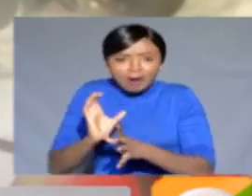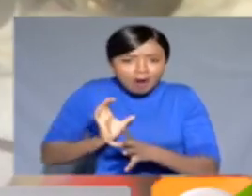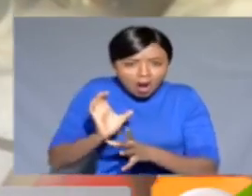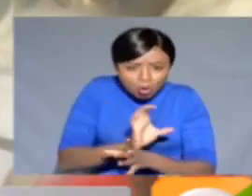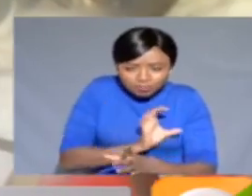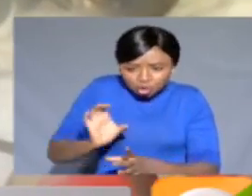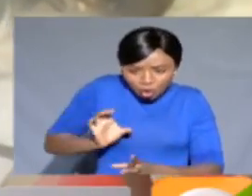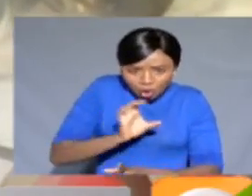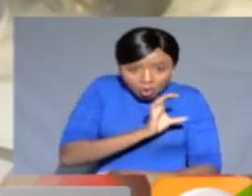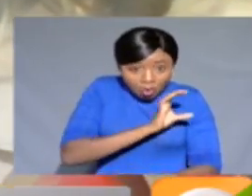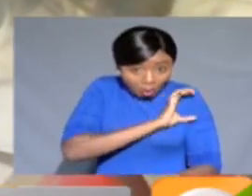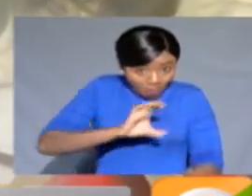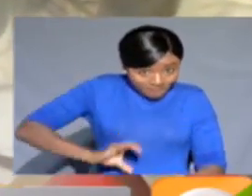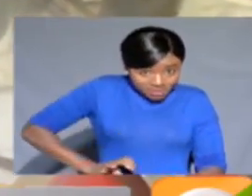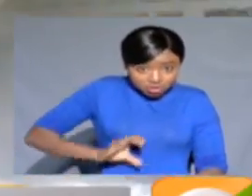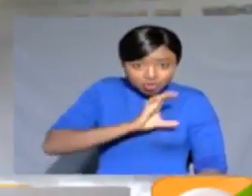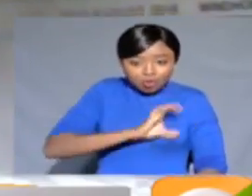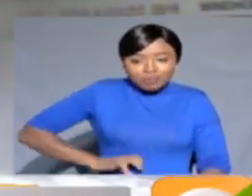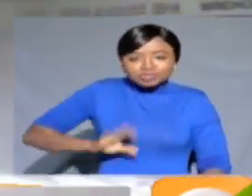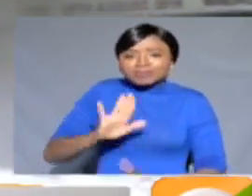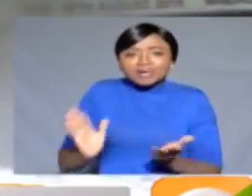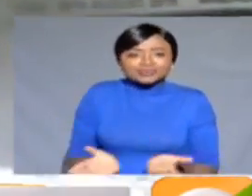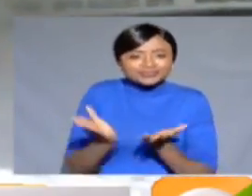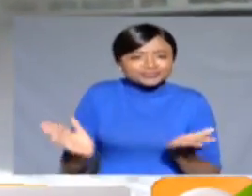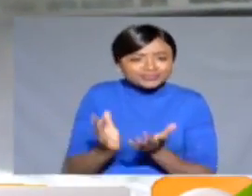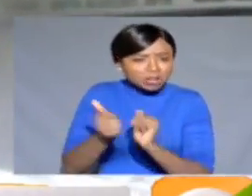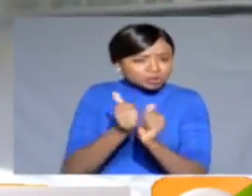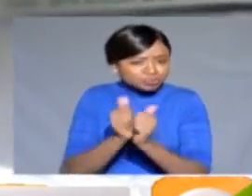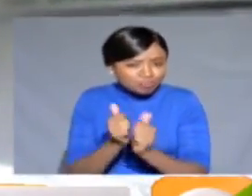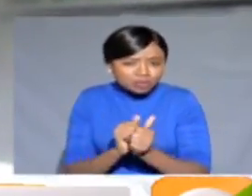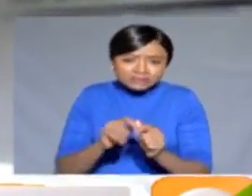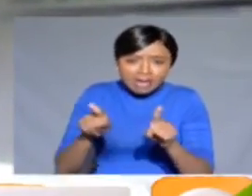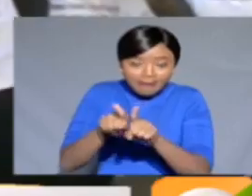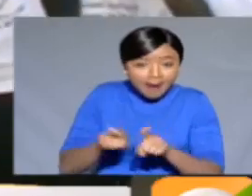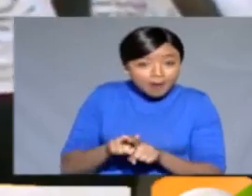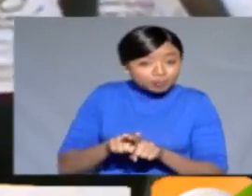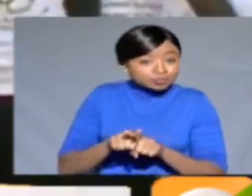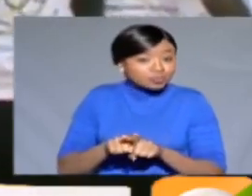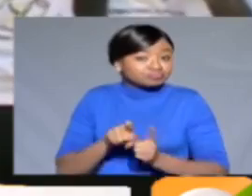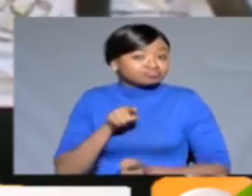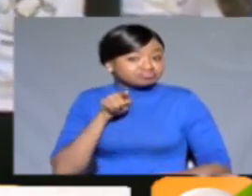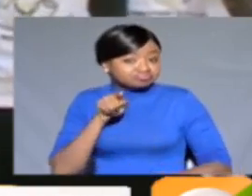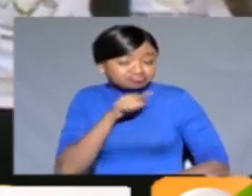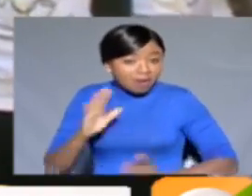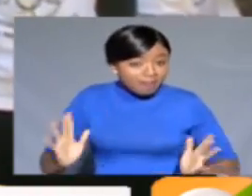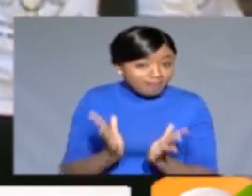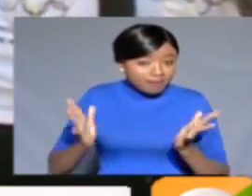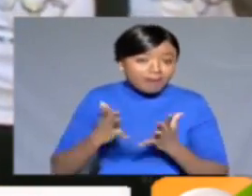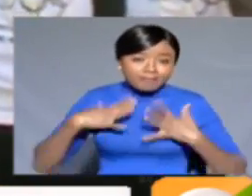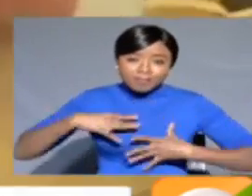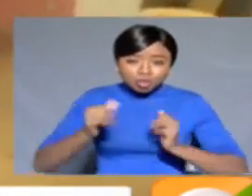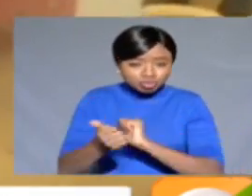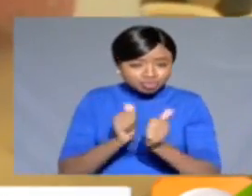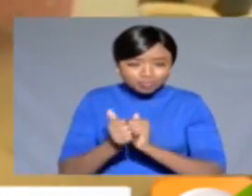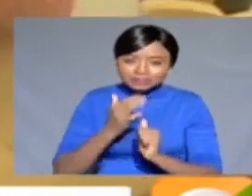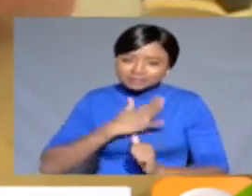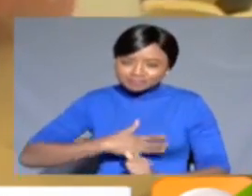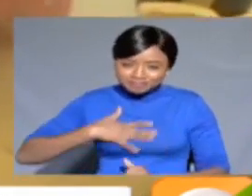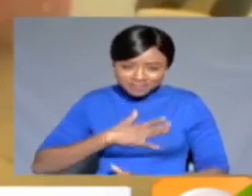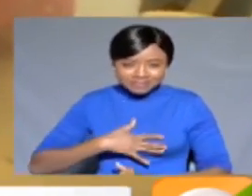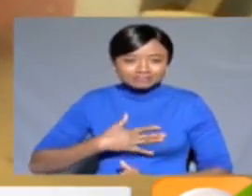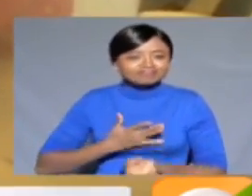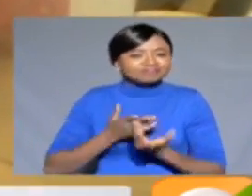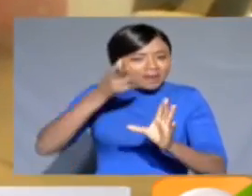mandated to encourage sporting activities across the country. Tergat outlined the Olympic spirit and urged all sports people to observe the values